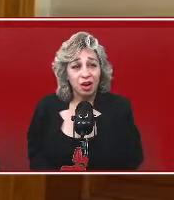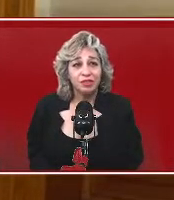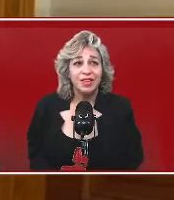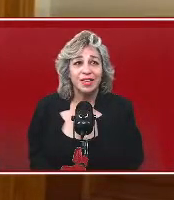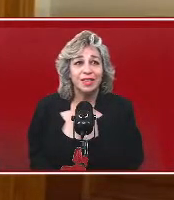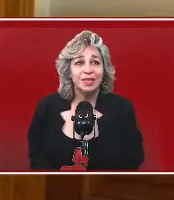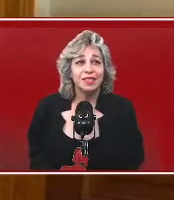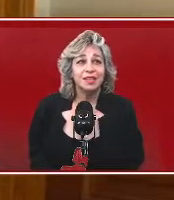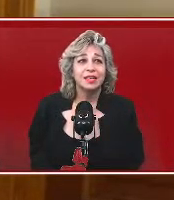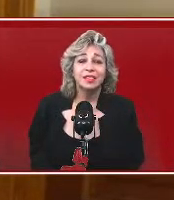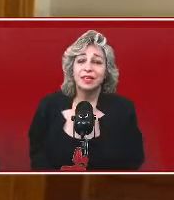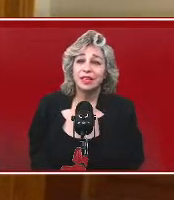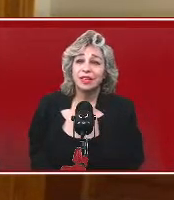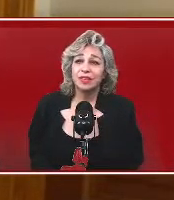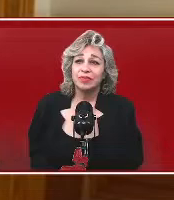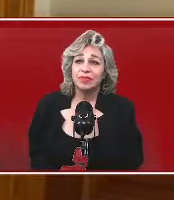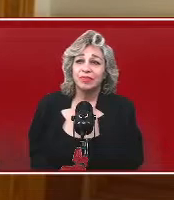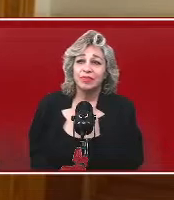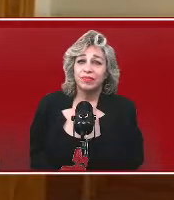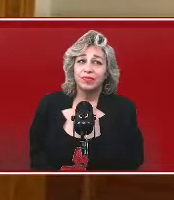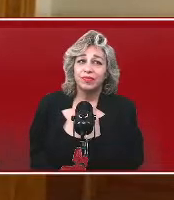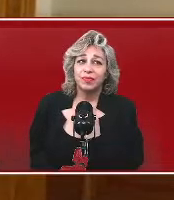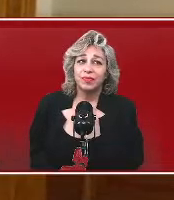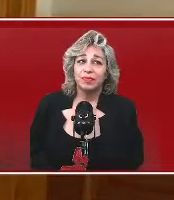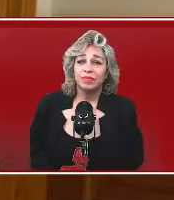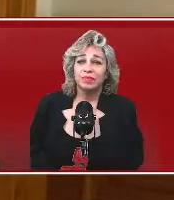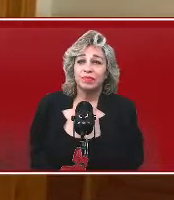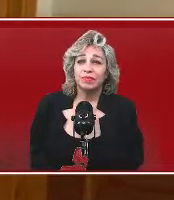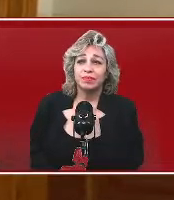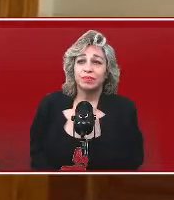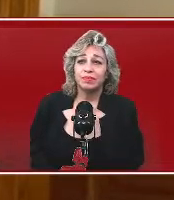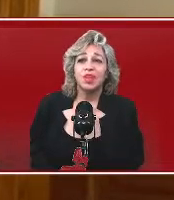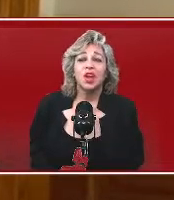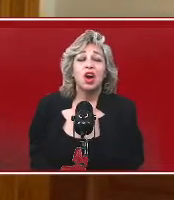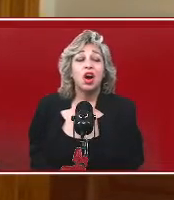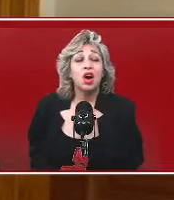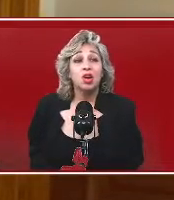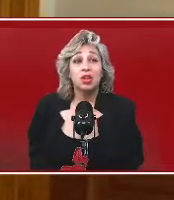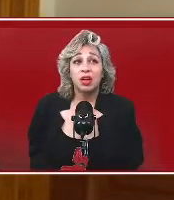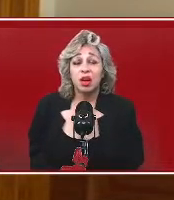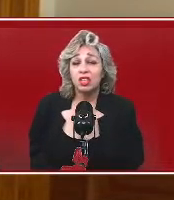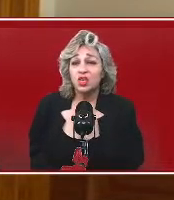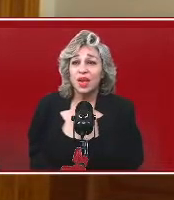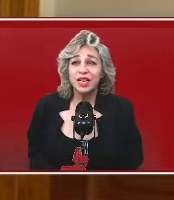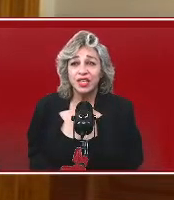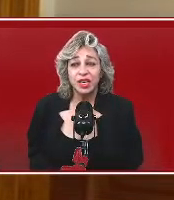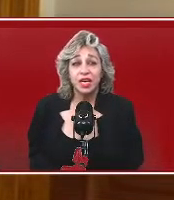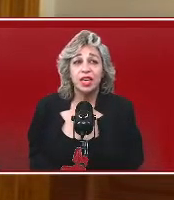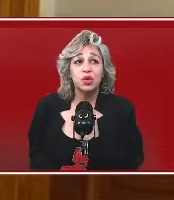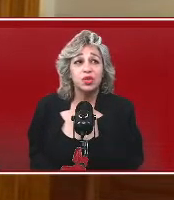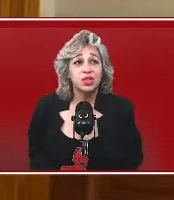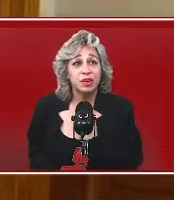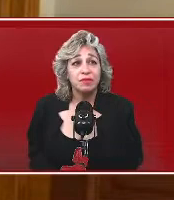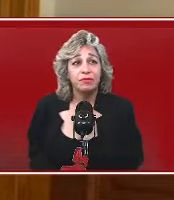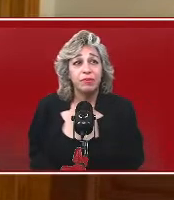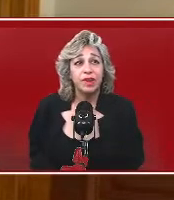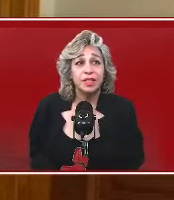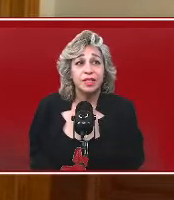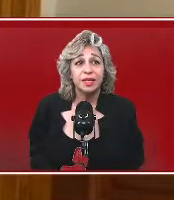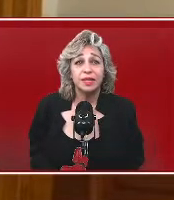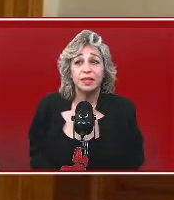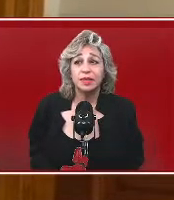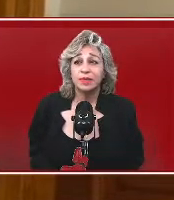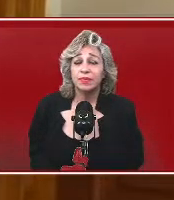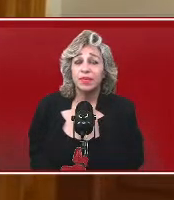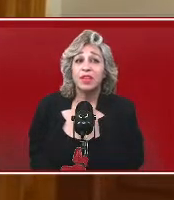our confidence, toda la estrategia para enfrentar el all our strategy in order to